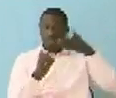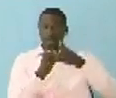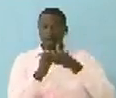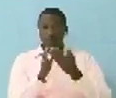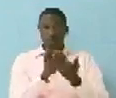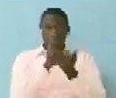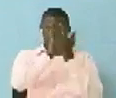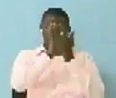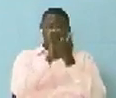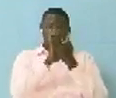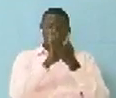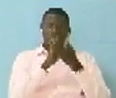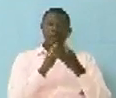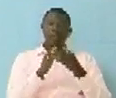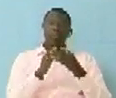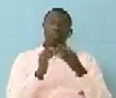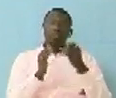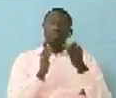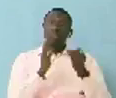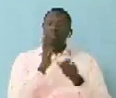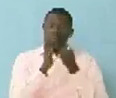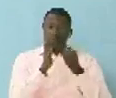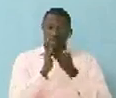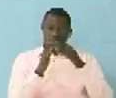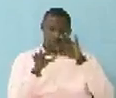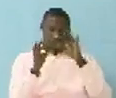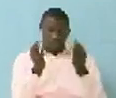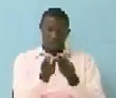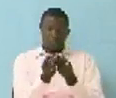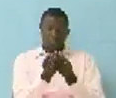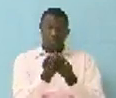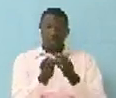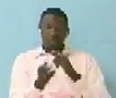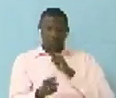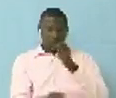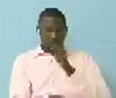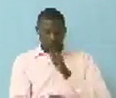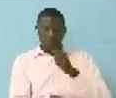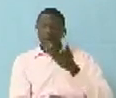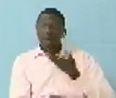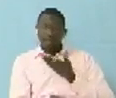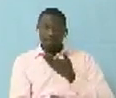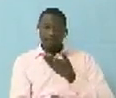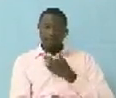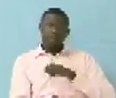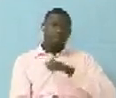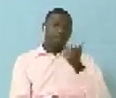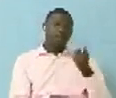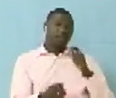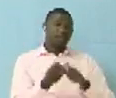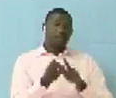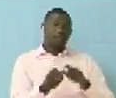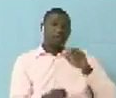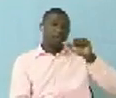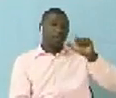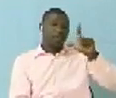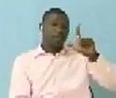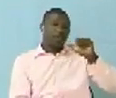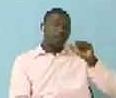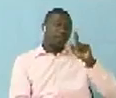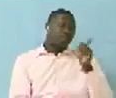he was being interrogated. And Alaji Martin spoke to him sternly.